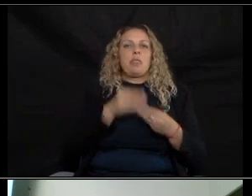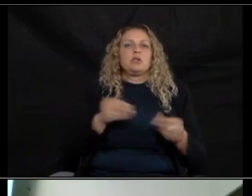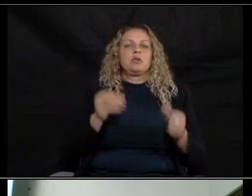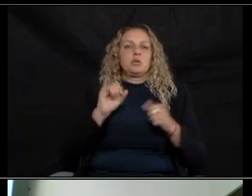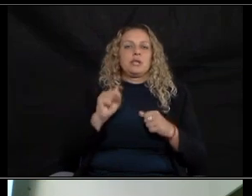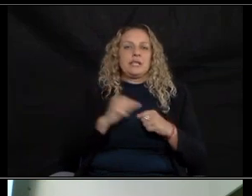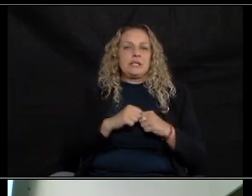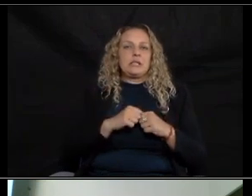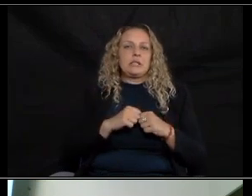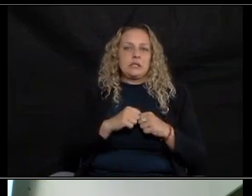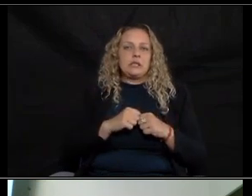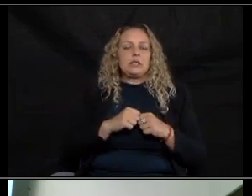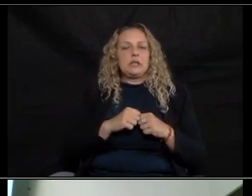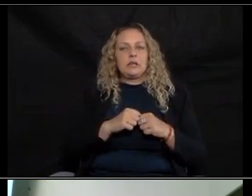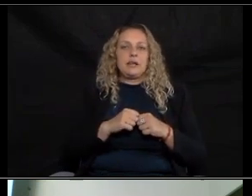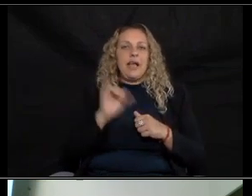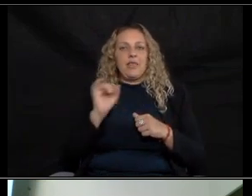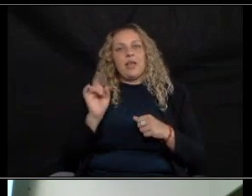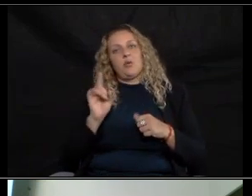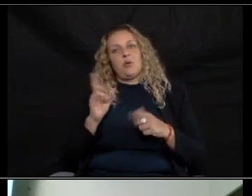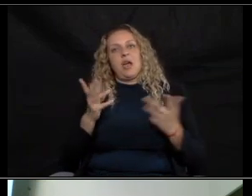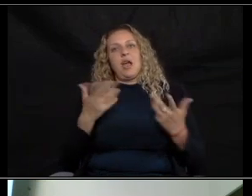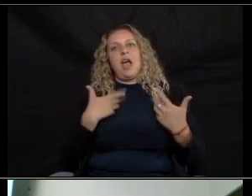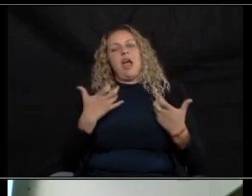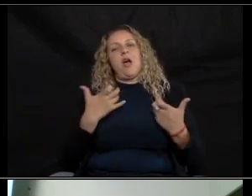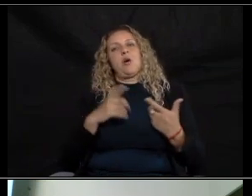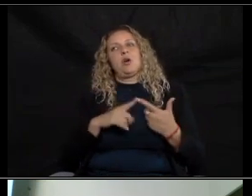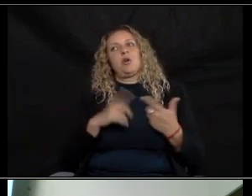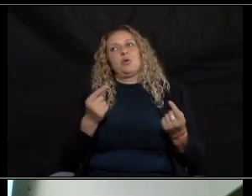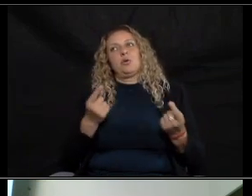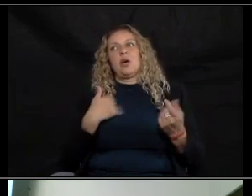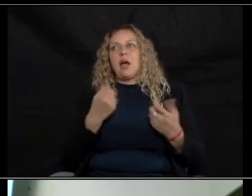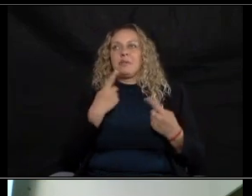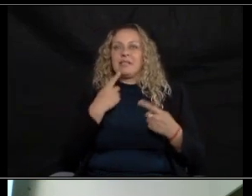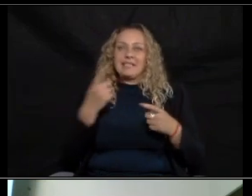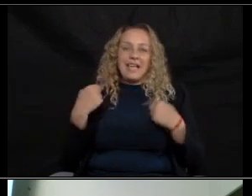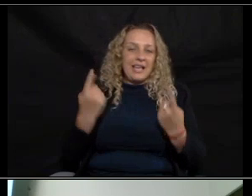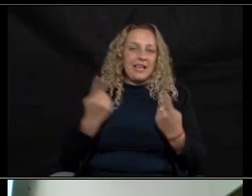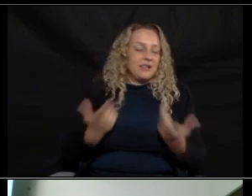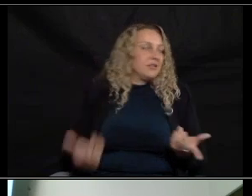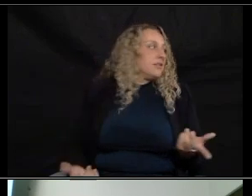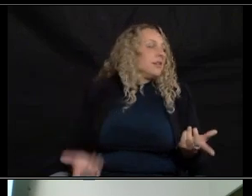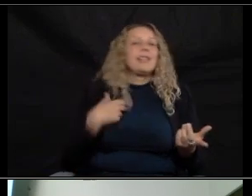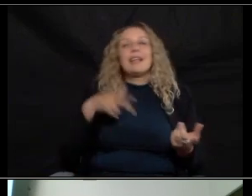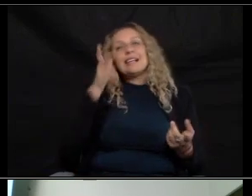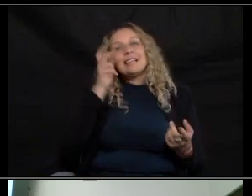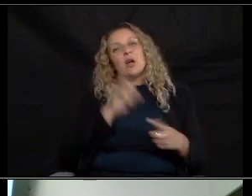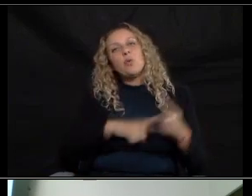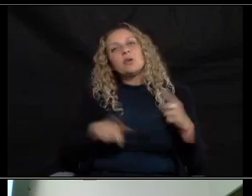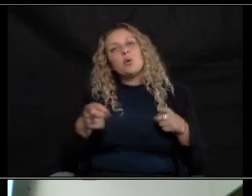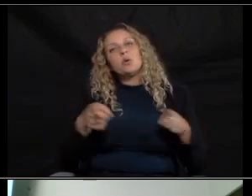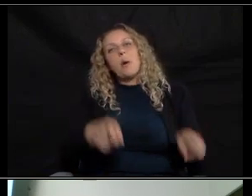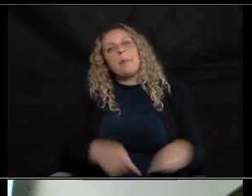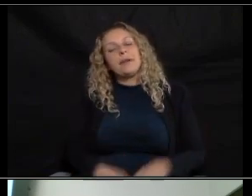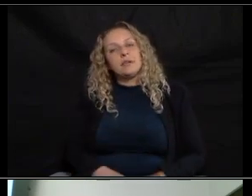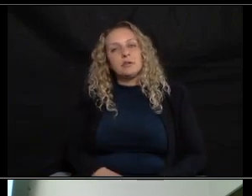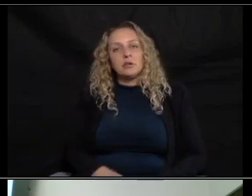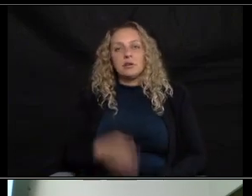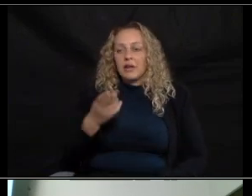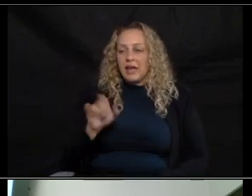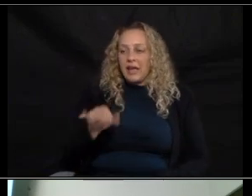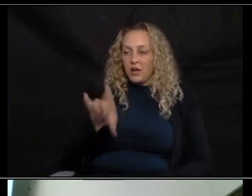is. And that's where I'd like to do, and that's what I've been saying, is that let's hear what's going to happen. Commissioner Hay,